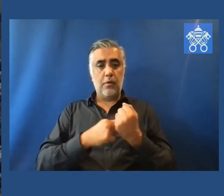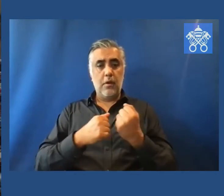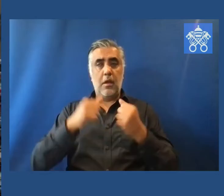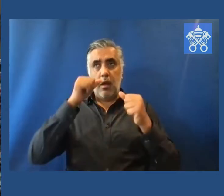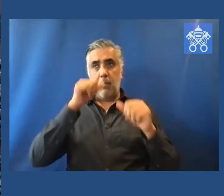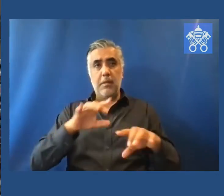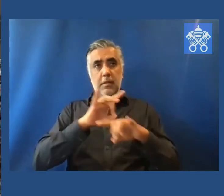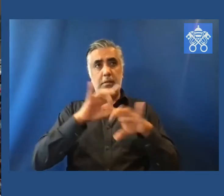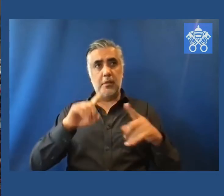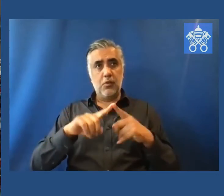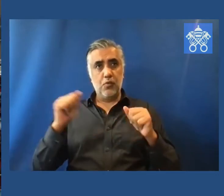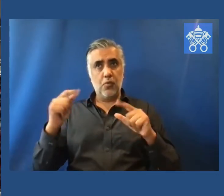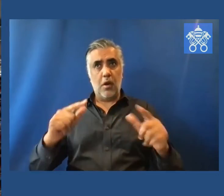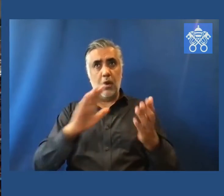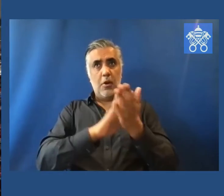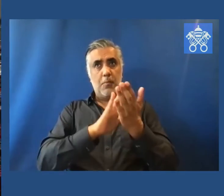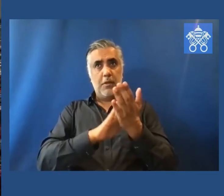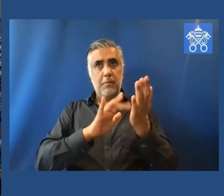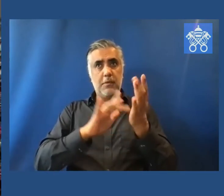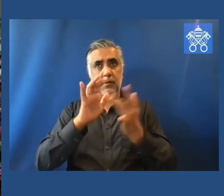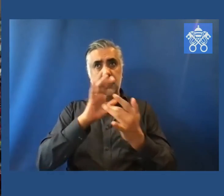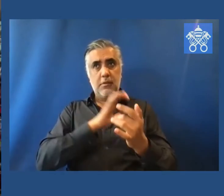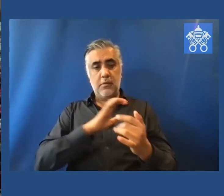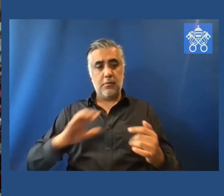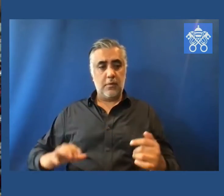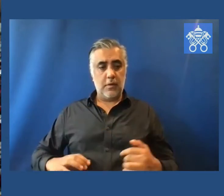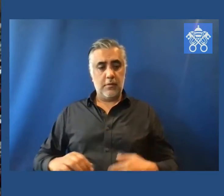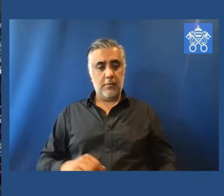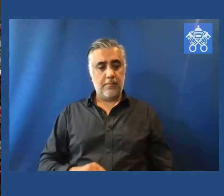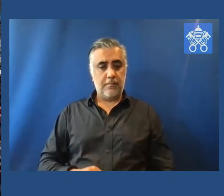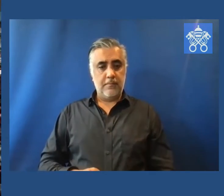made this broadcast possible and to all of you for joining us. A